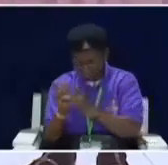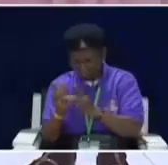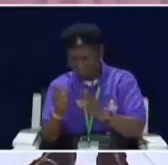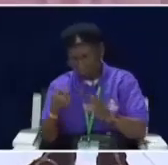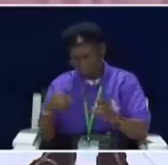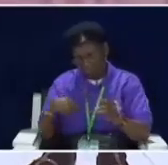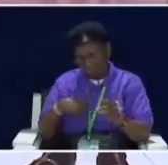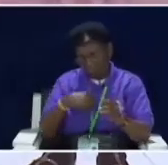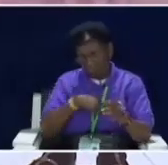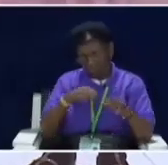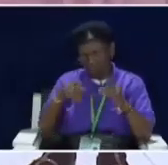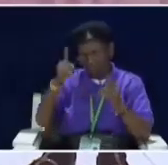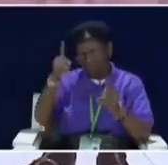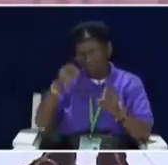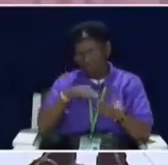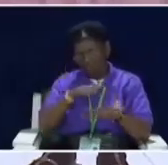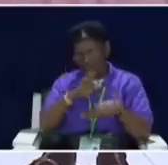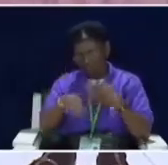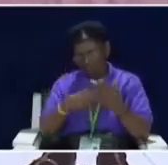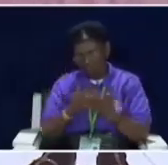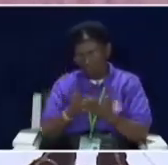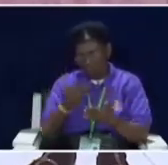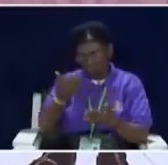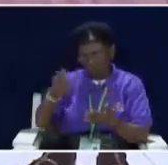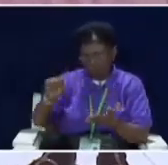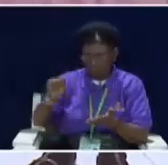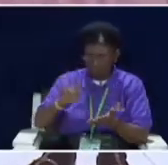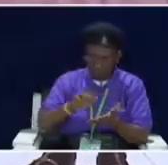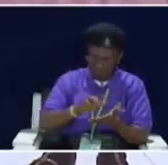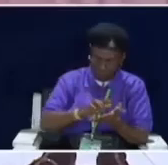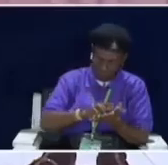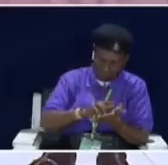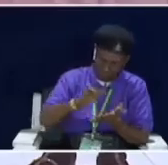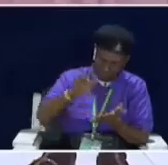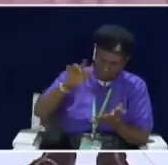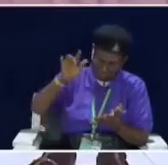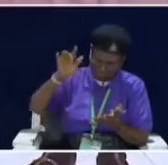Jesus, we give you all the